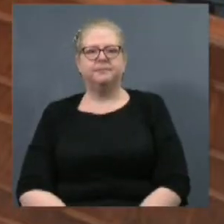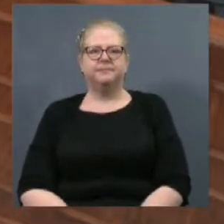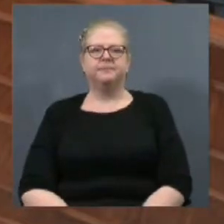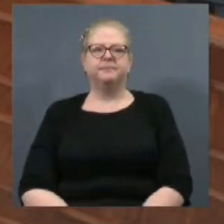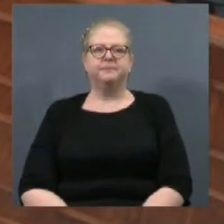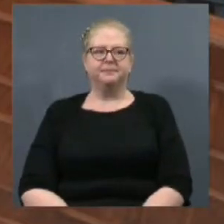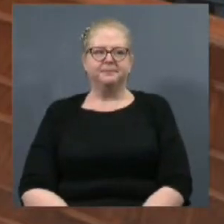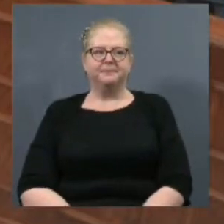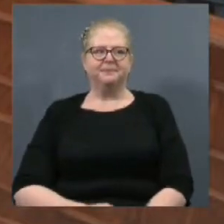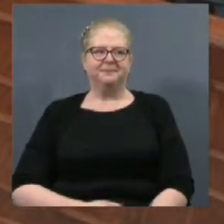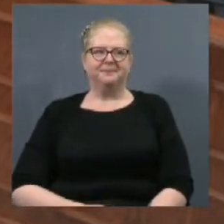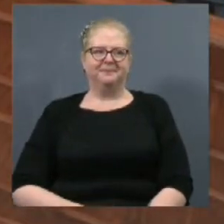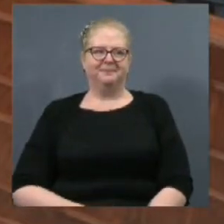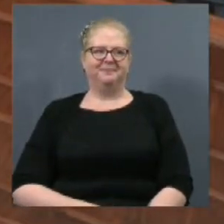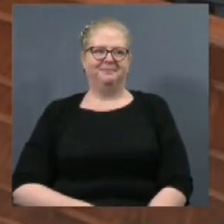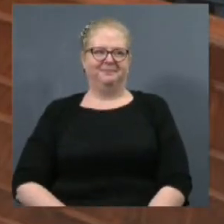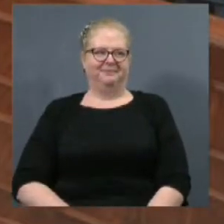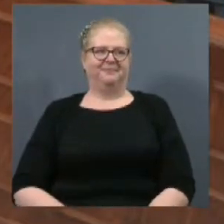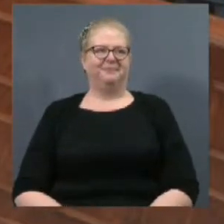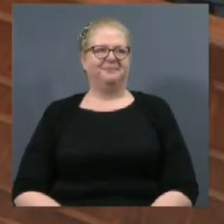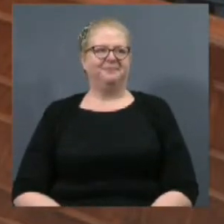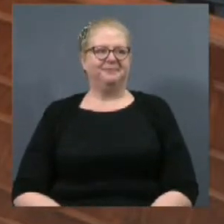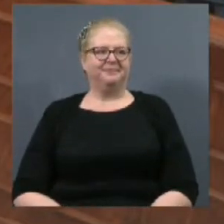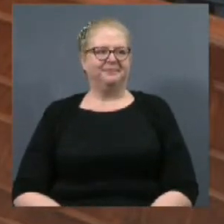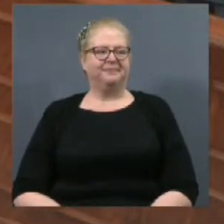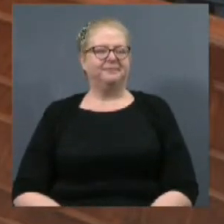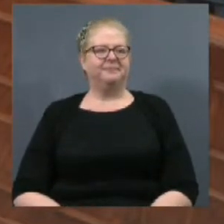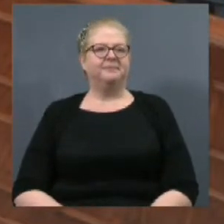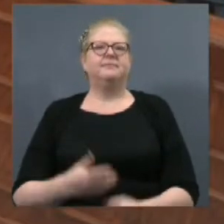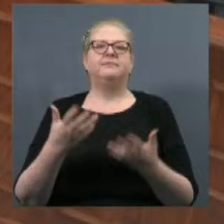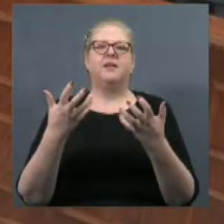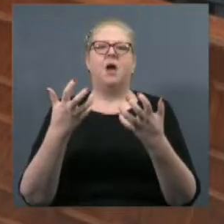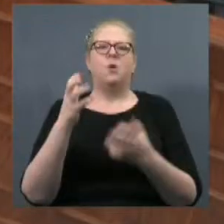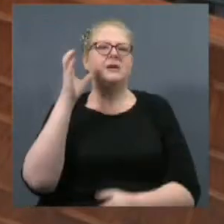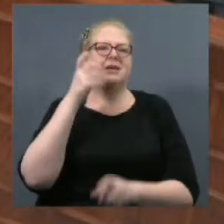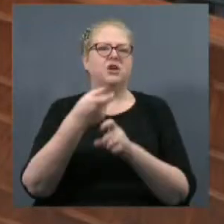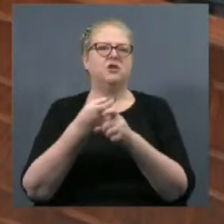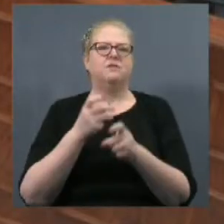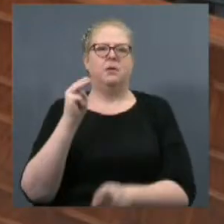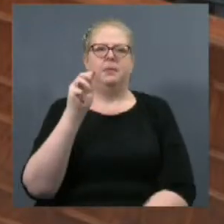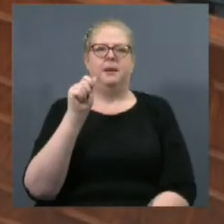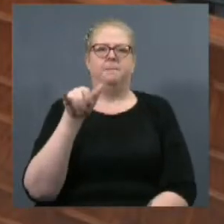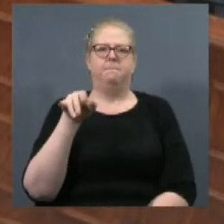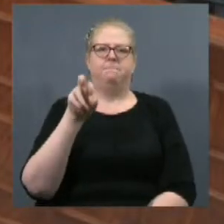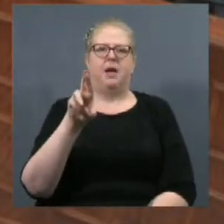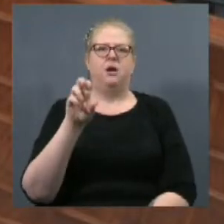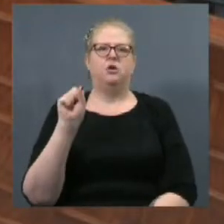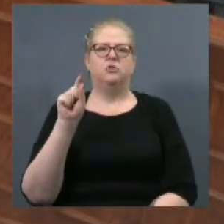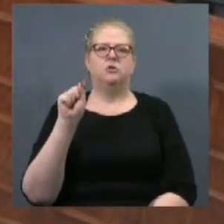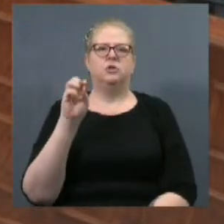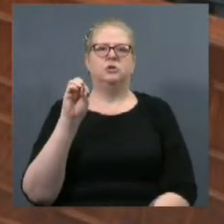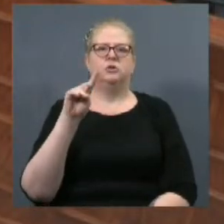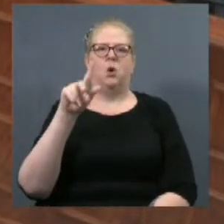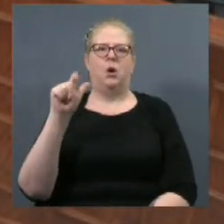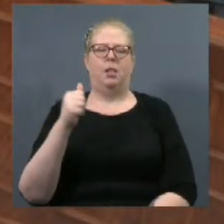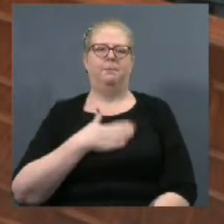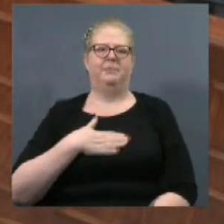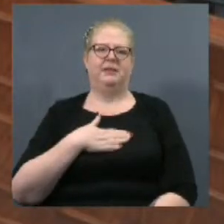Thank you, Director Capires. Director Adcock? Yes, I would like to hear from Mayor Stoller, please. Yes, ma'am.